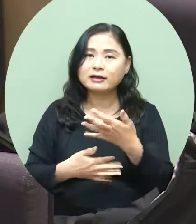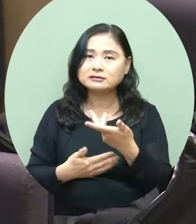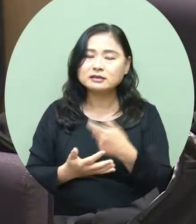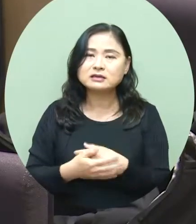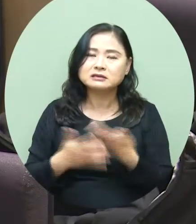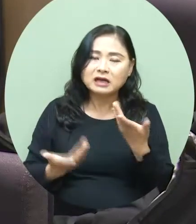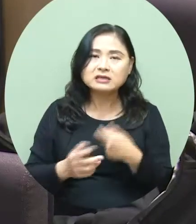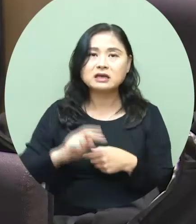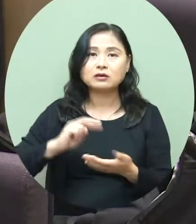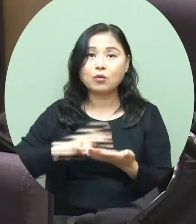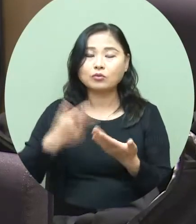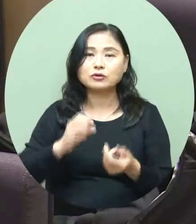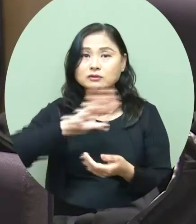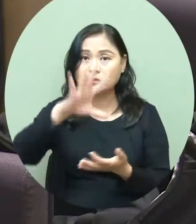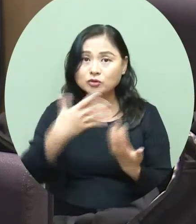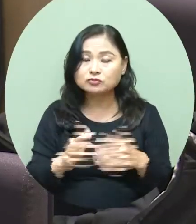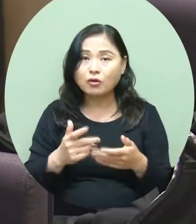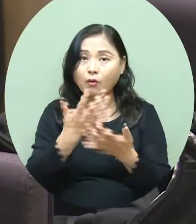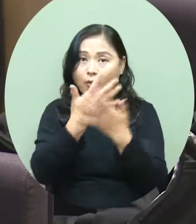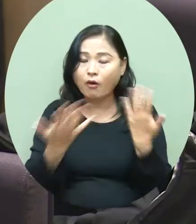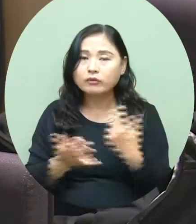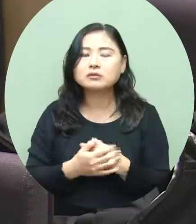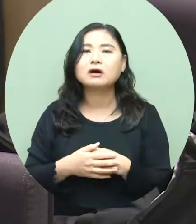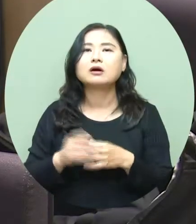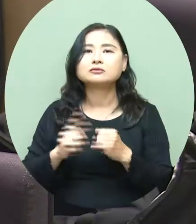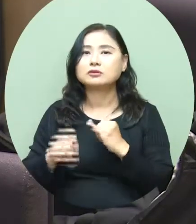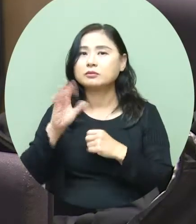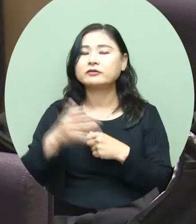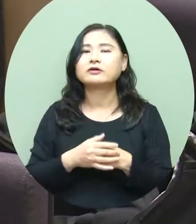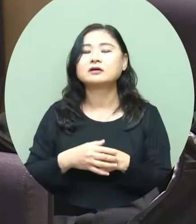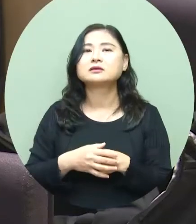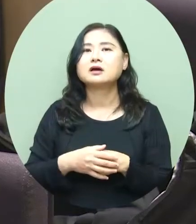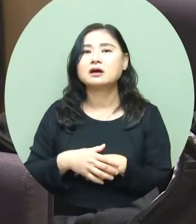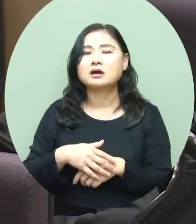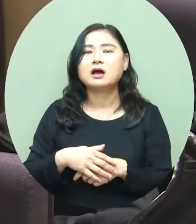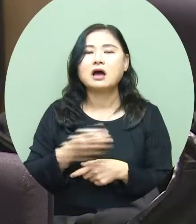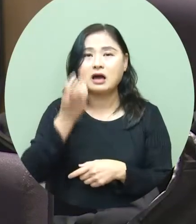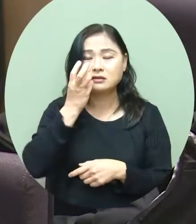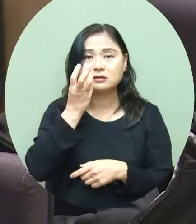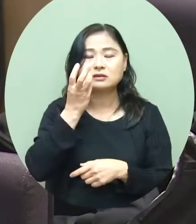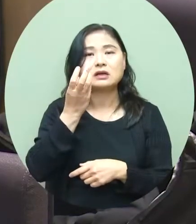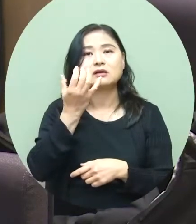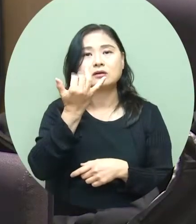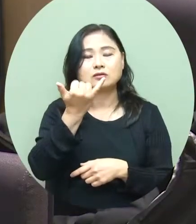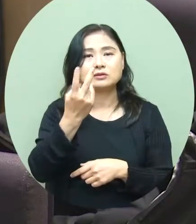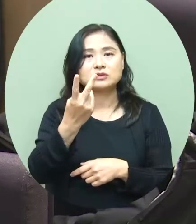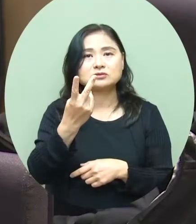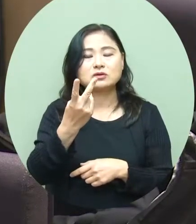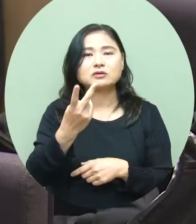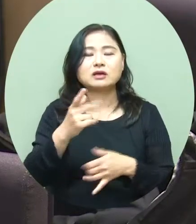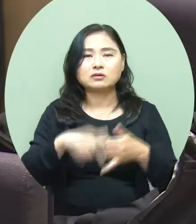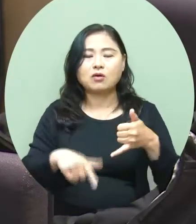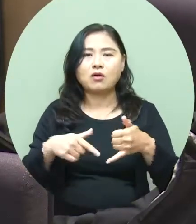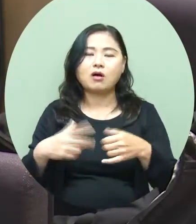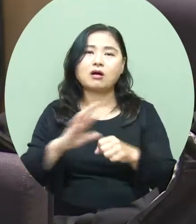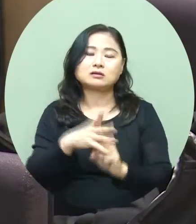infection. When would you update the guidelines, or have you already done so online? For the 62-year-old case mentioned,